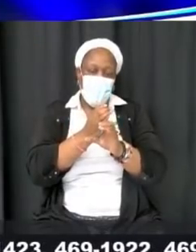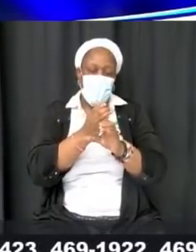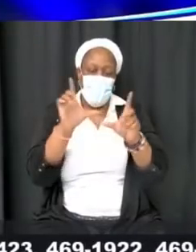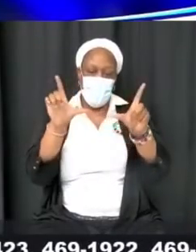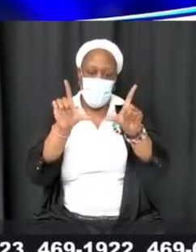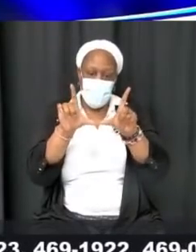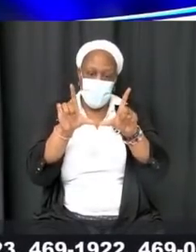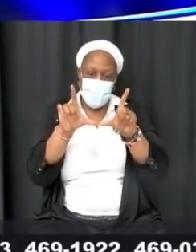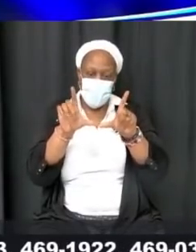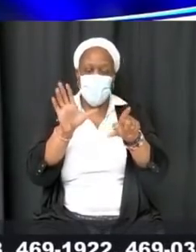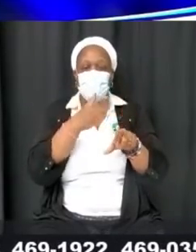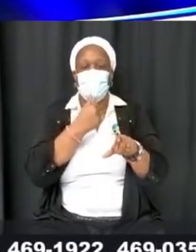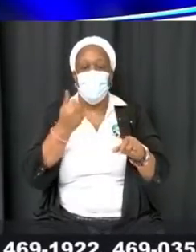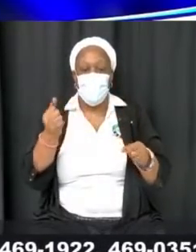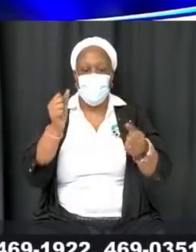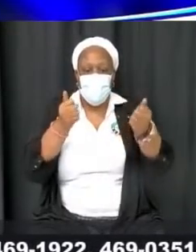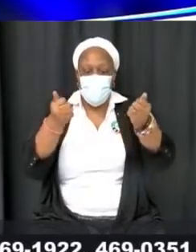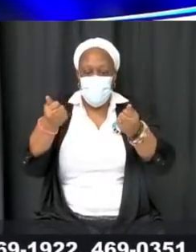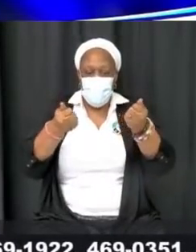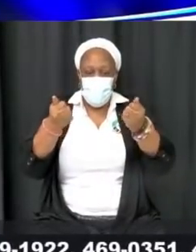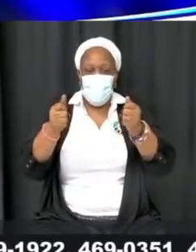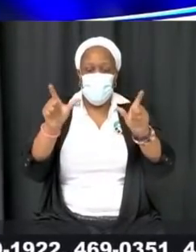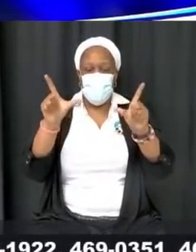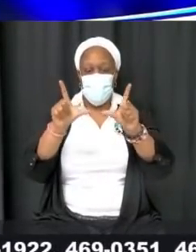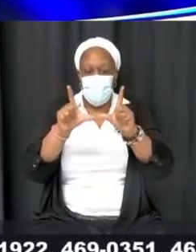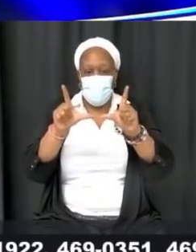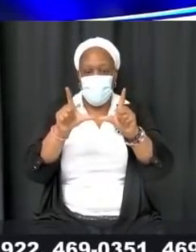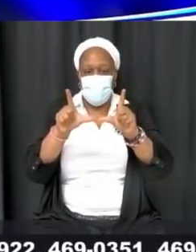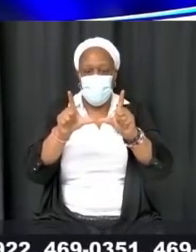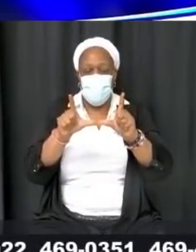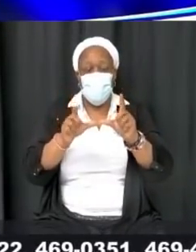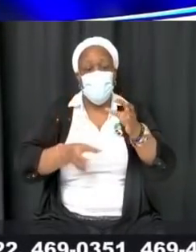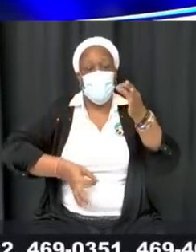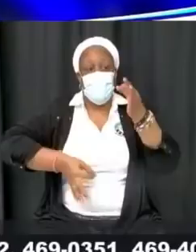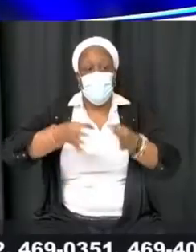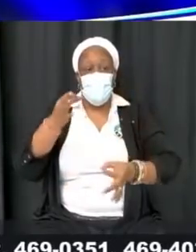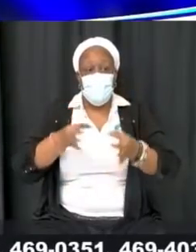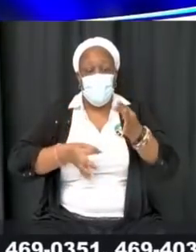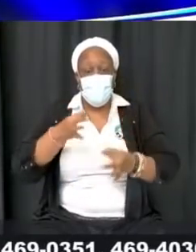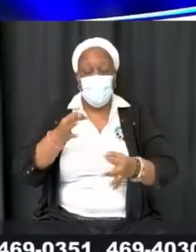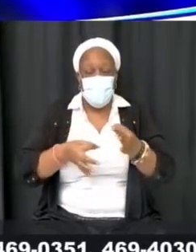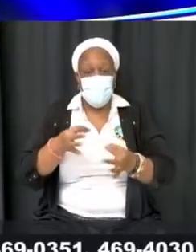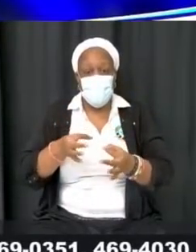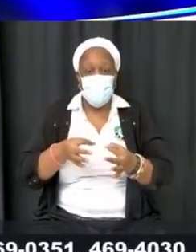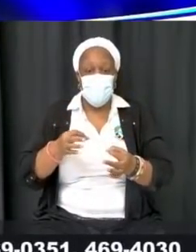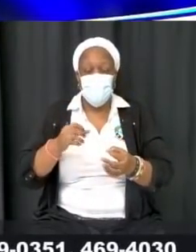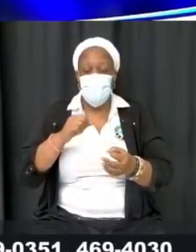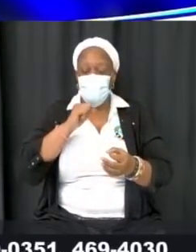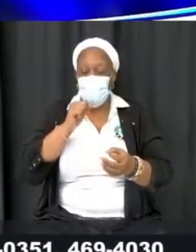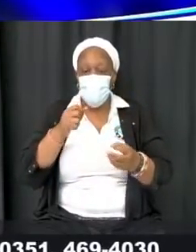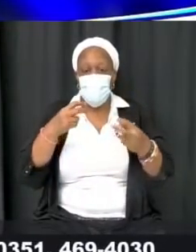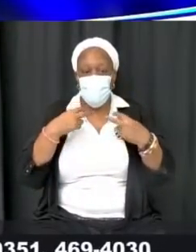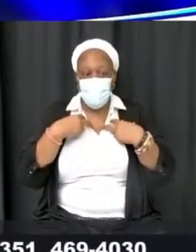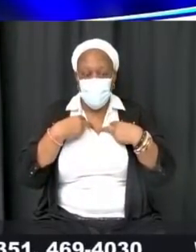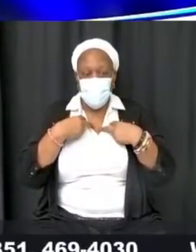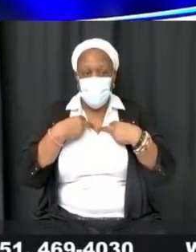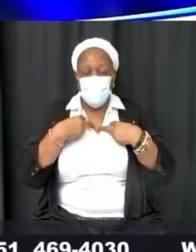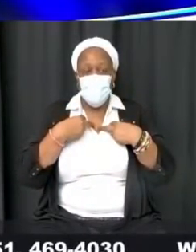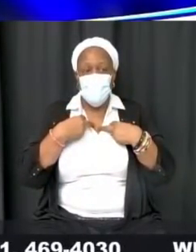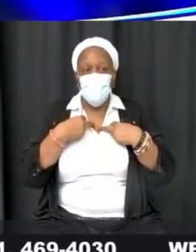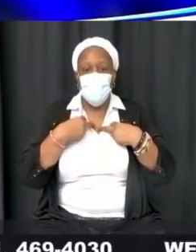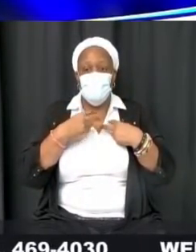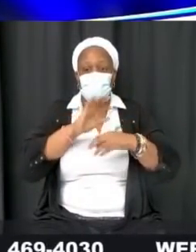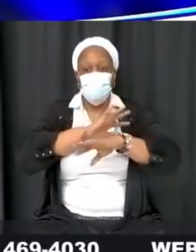If your vehicle is not insured, we ask that you not drive because we have not exempted persons from the requirement to